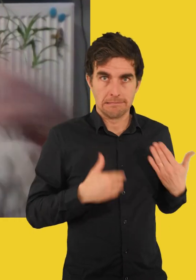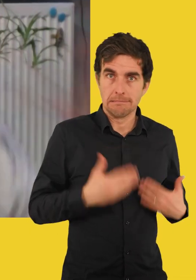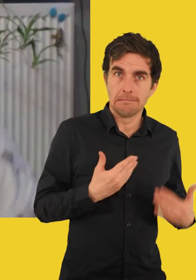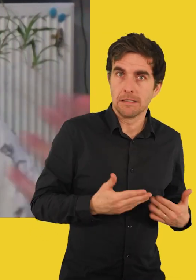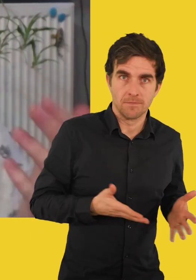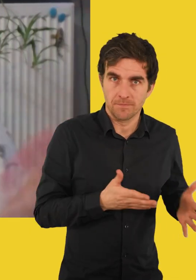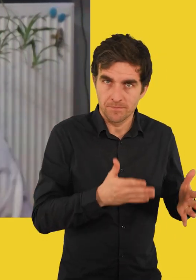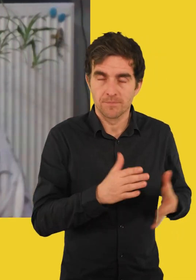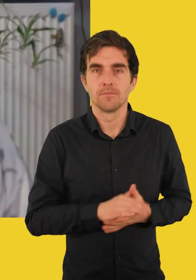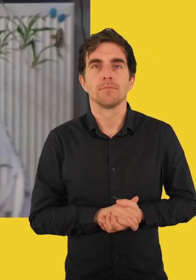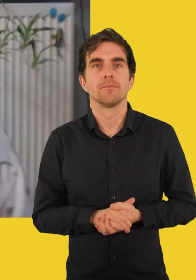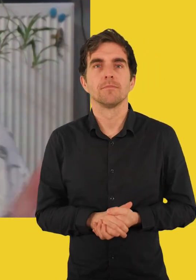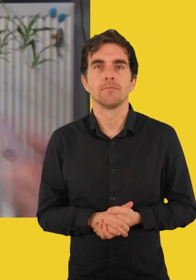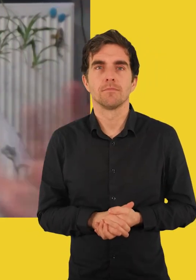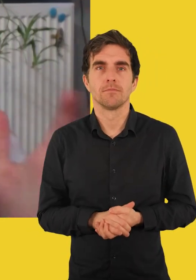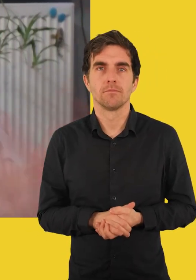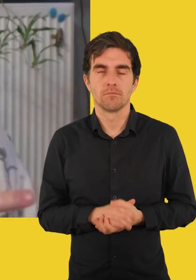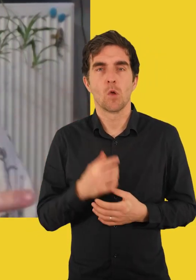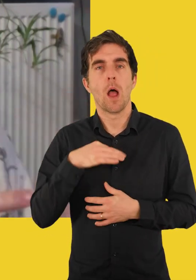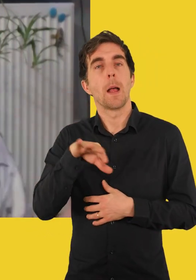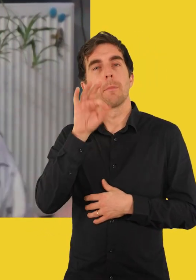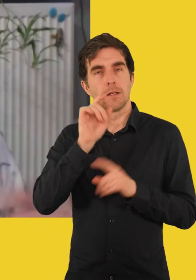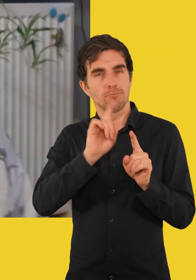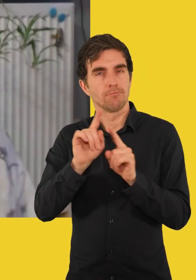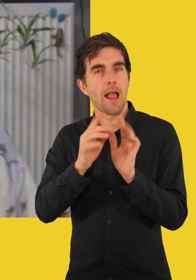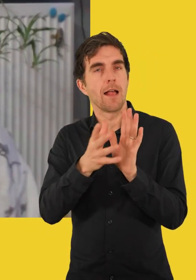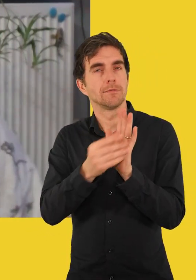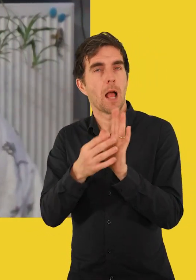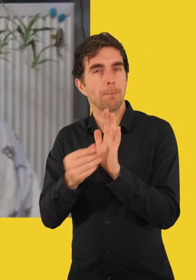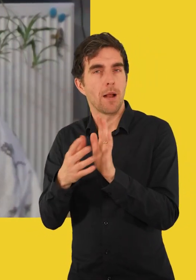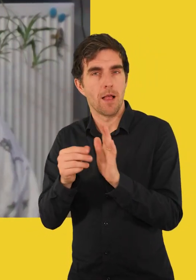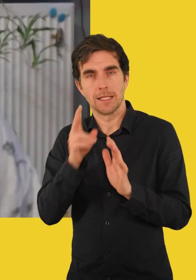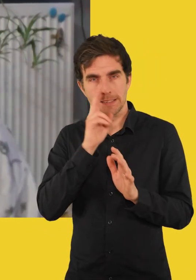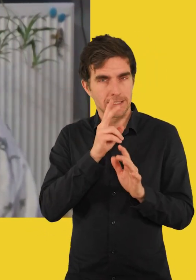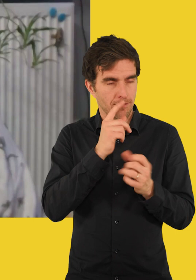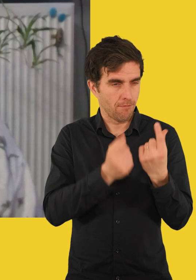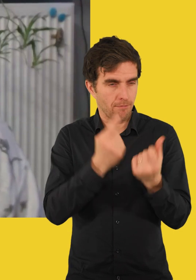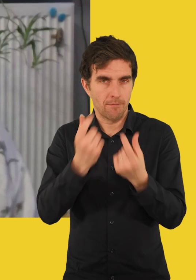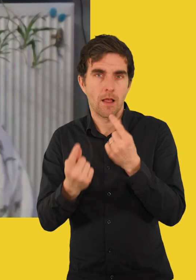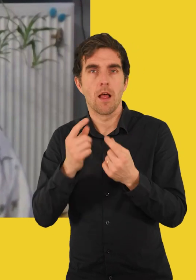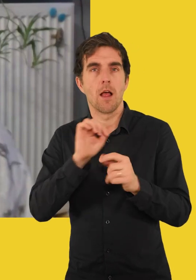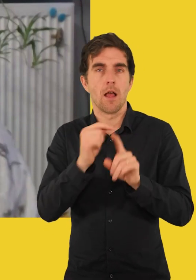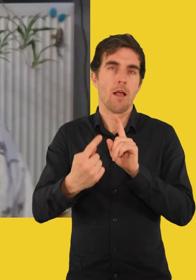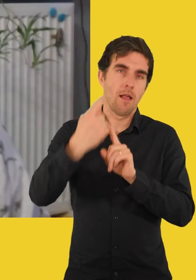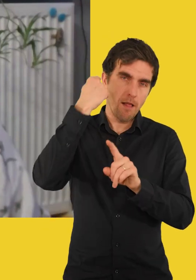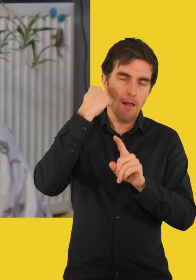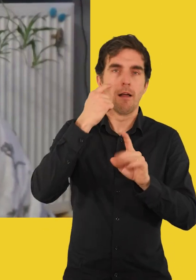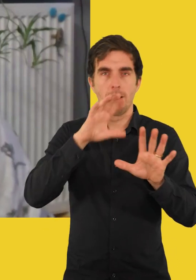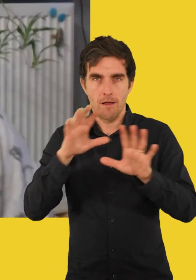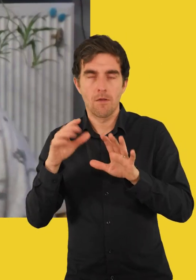can occur together. I picked these examples, time and multiplicity, because I've noticed that